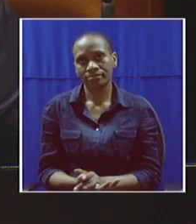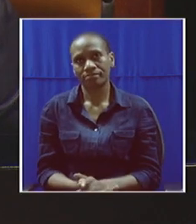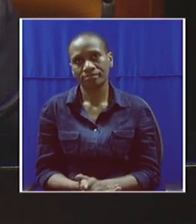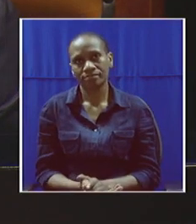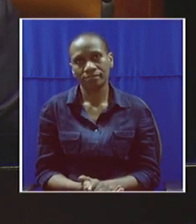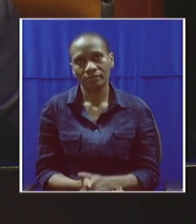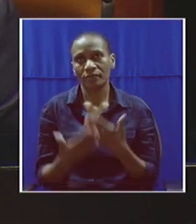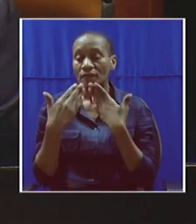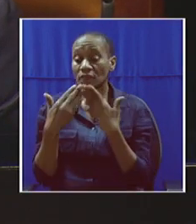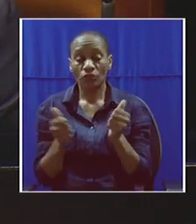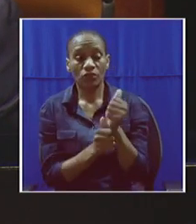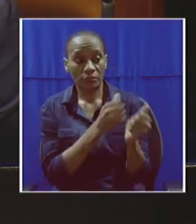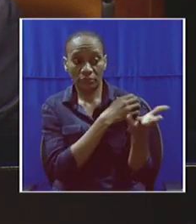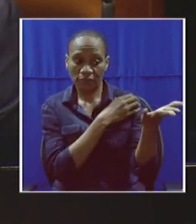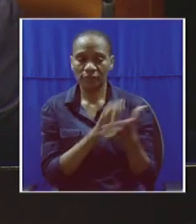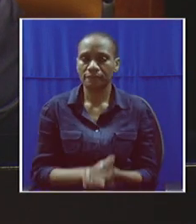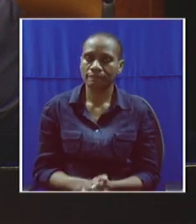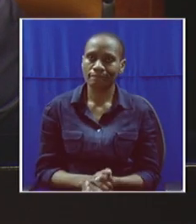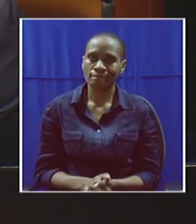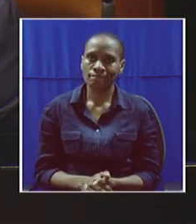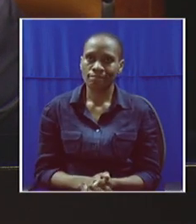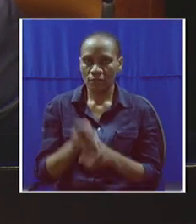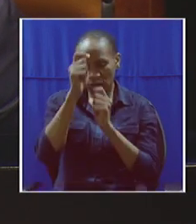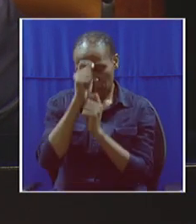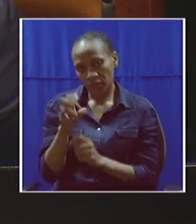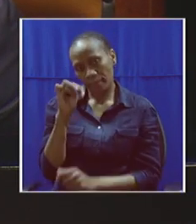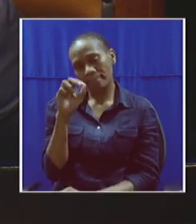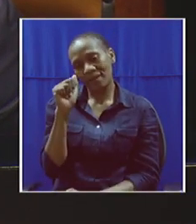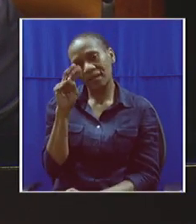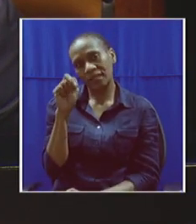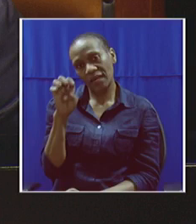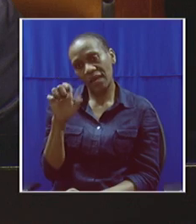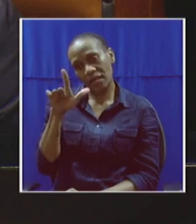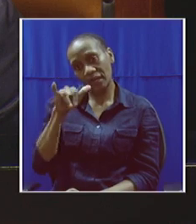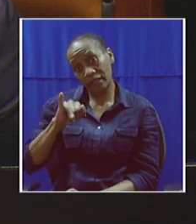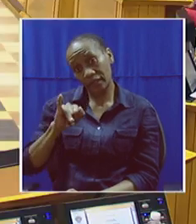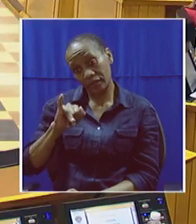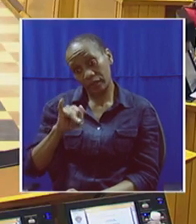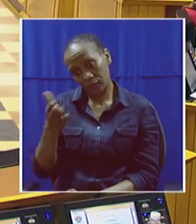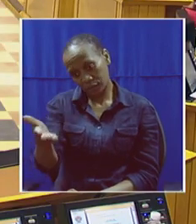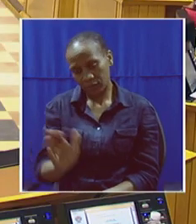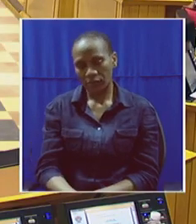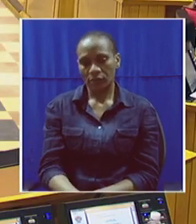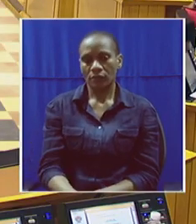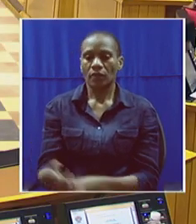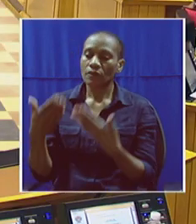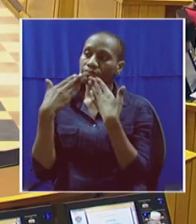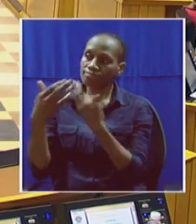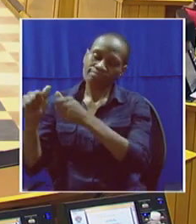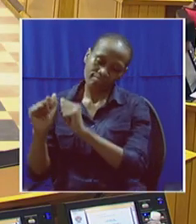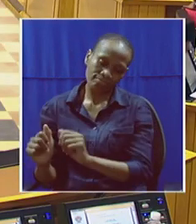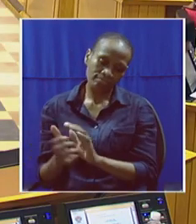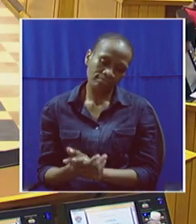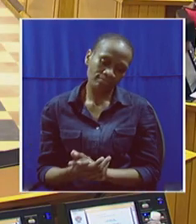honorable Deputy Minister honorable maneli thanks house